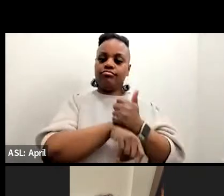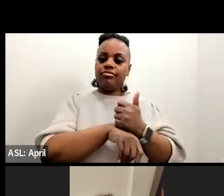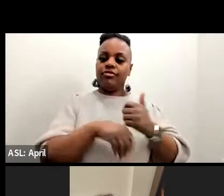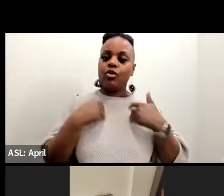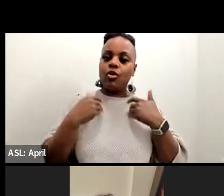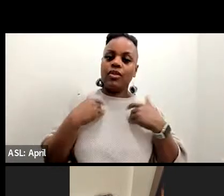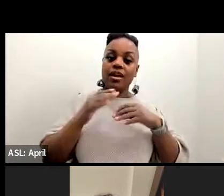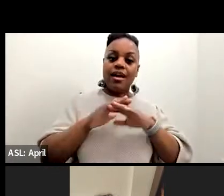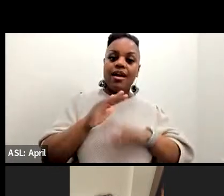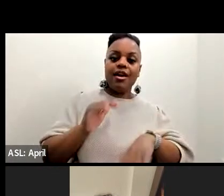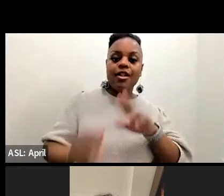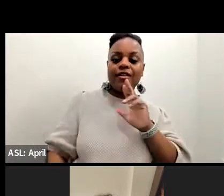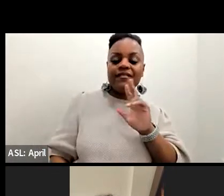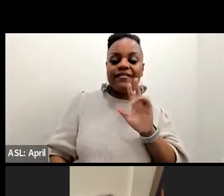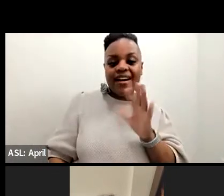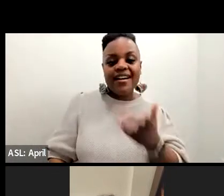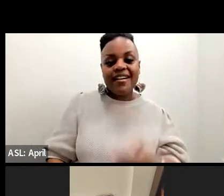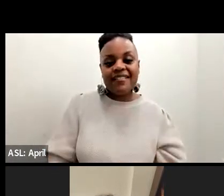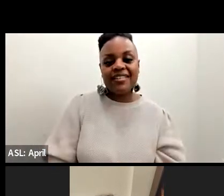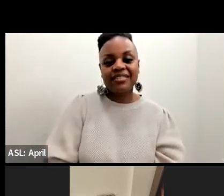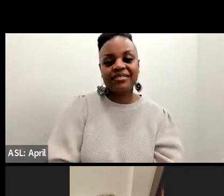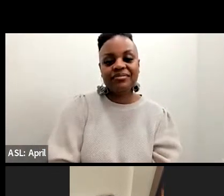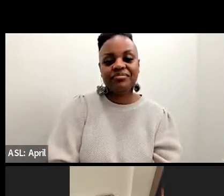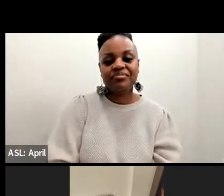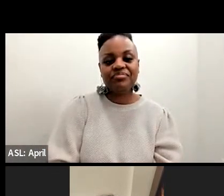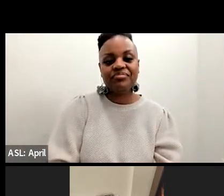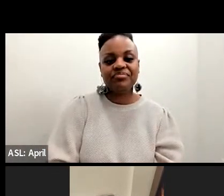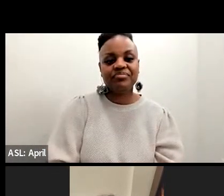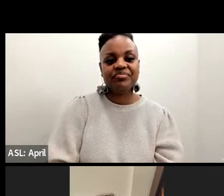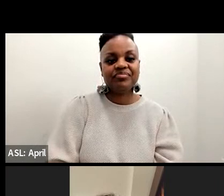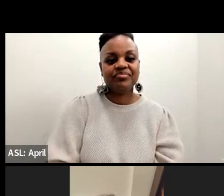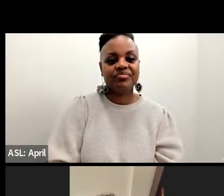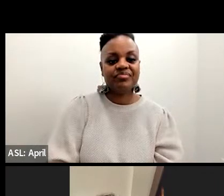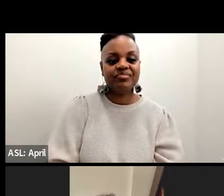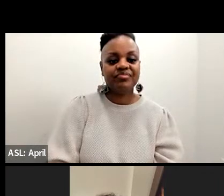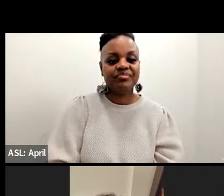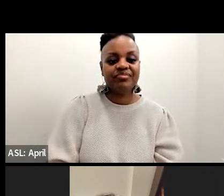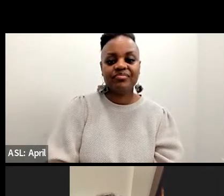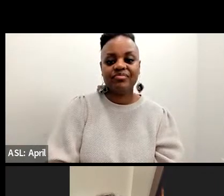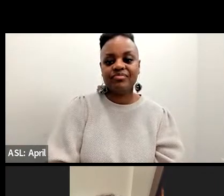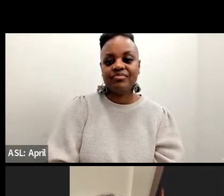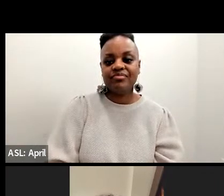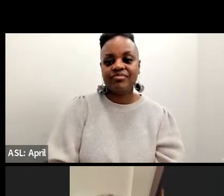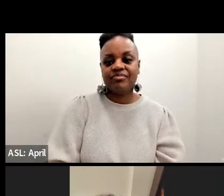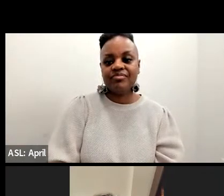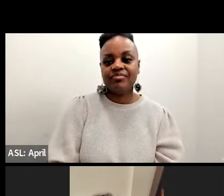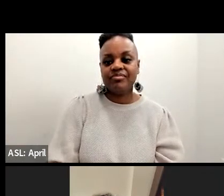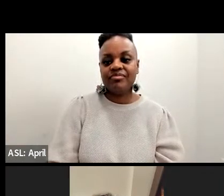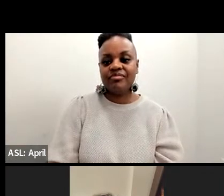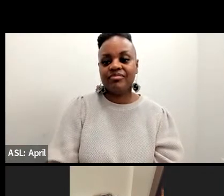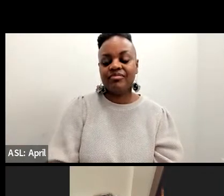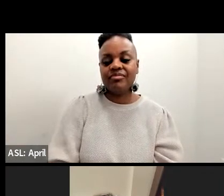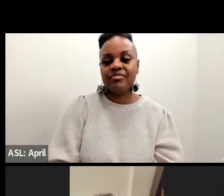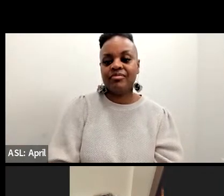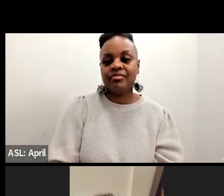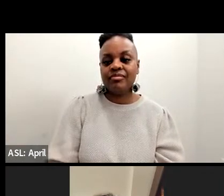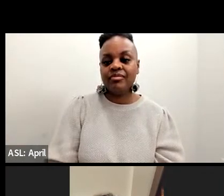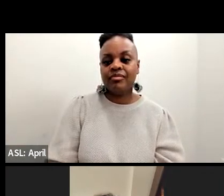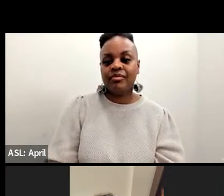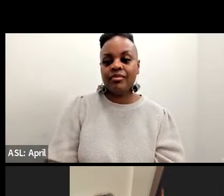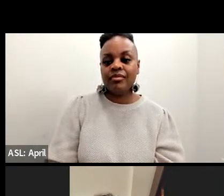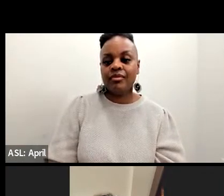who have left the Brotherhood haven't left all of it behind, right? I mean, there are certain aspects of the ideology that obviously still very